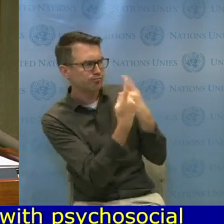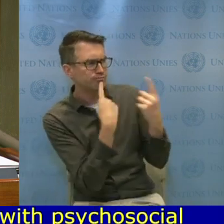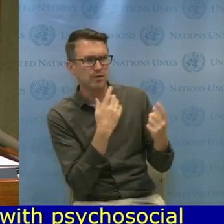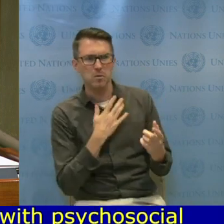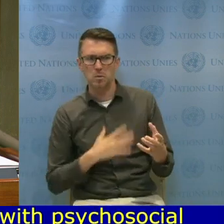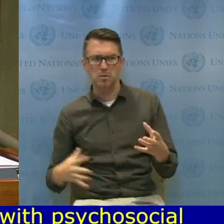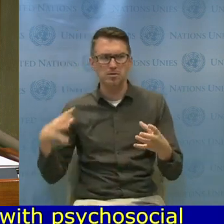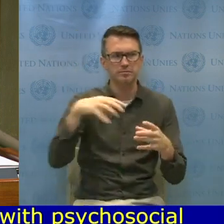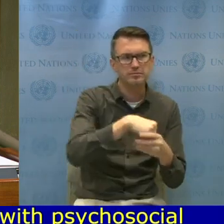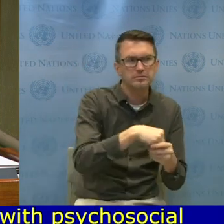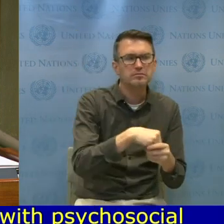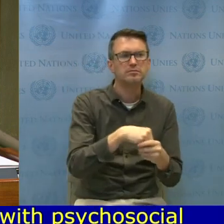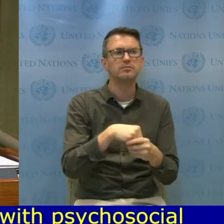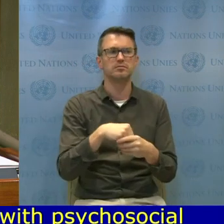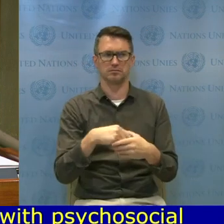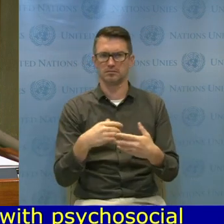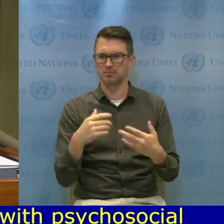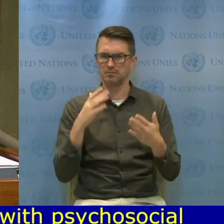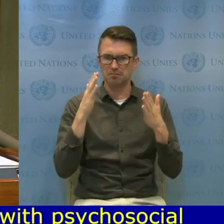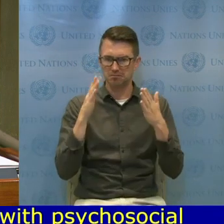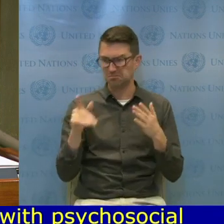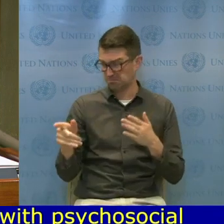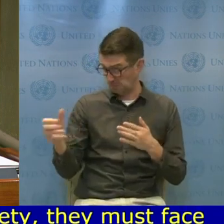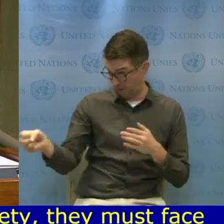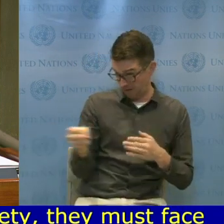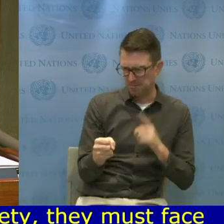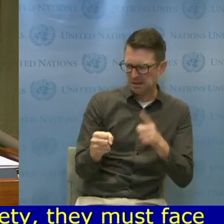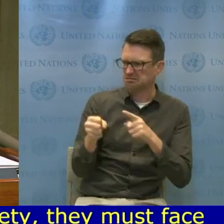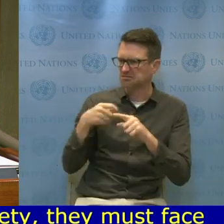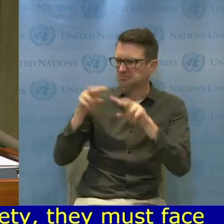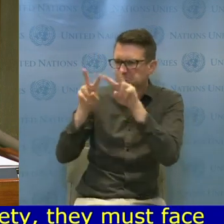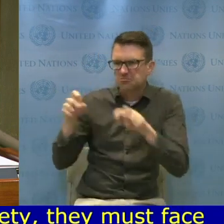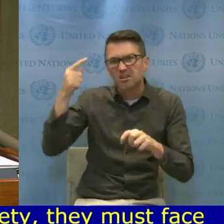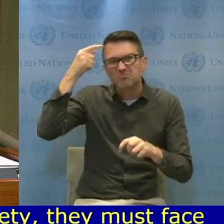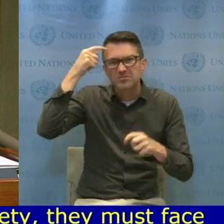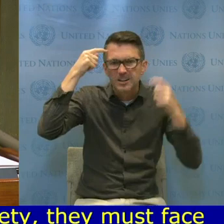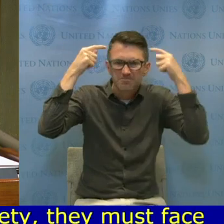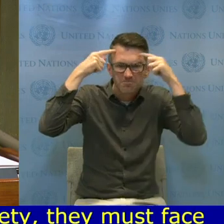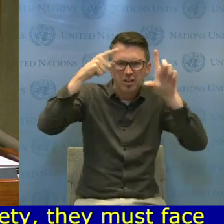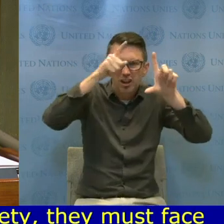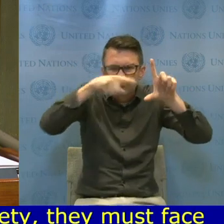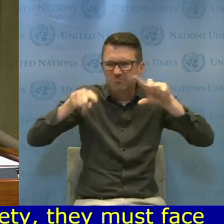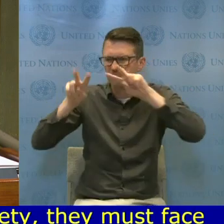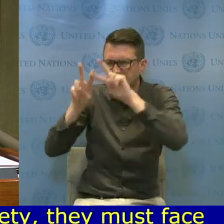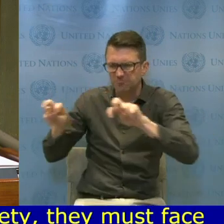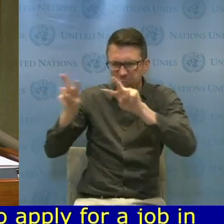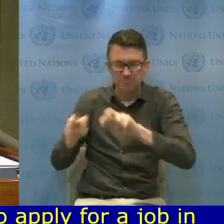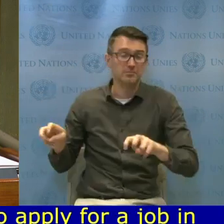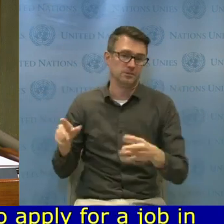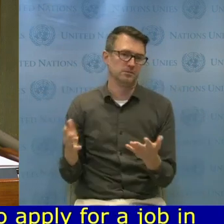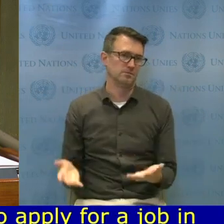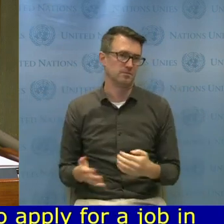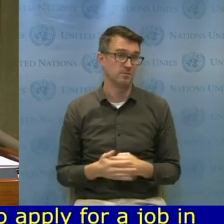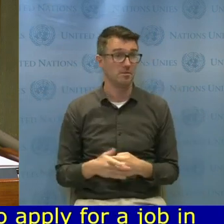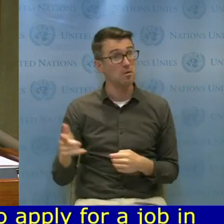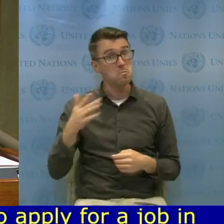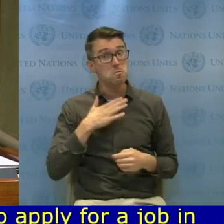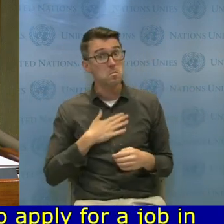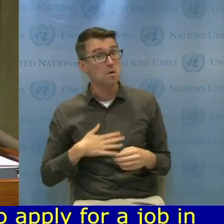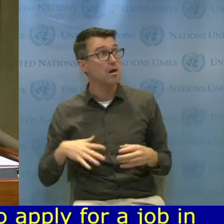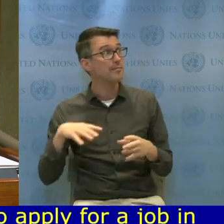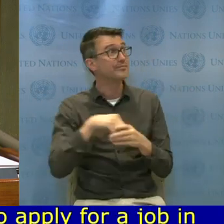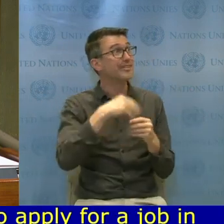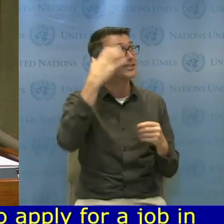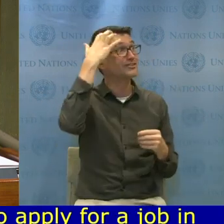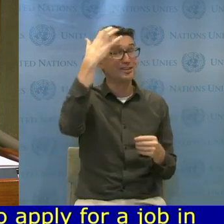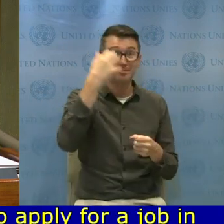offices or in some private sectors, every applicant must submit mental health certificate as a proof that applicants are